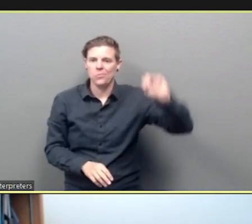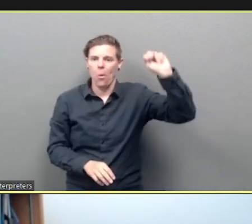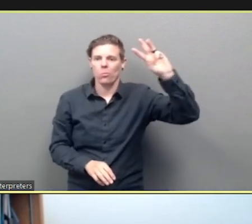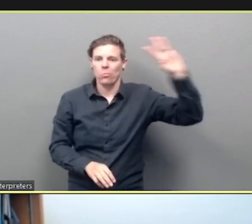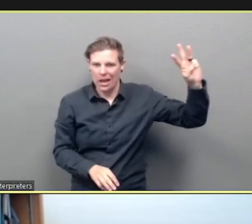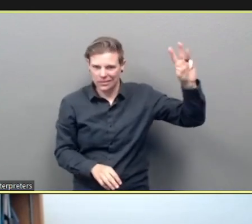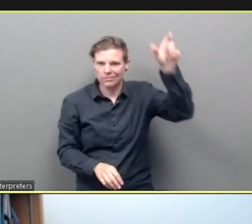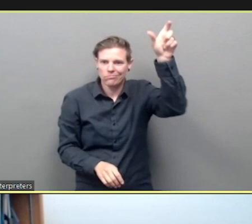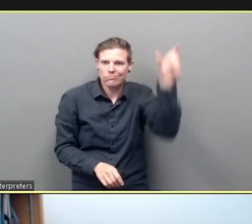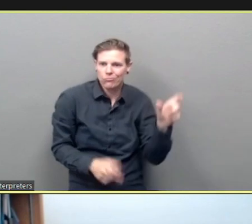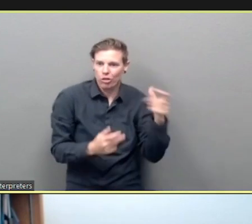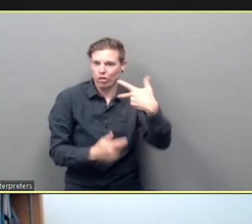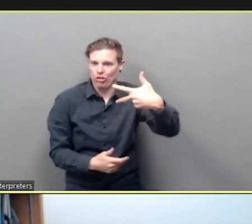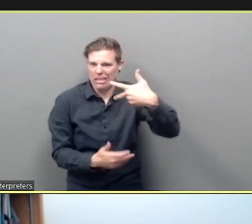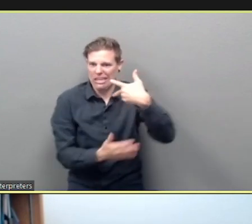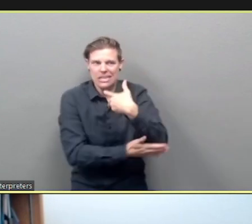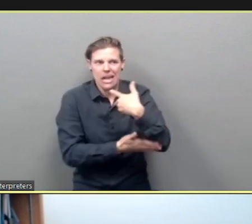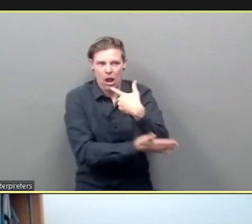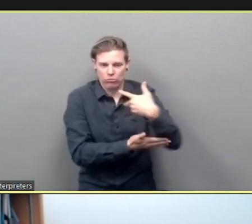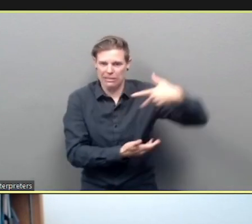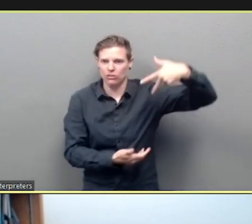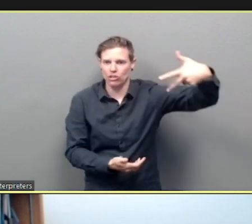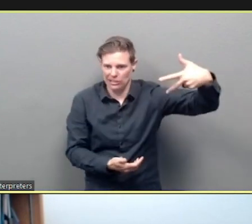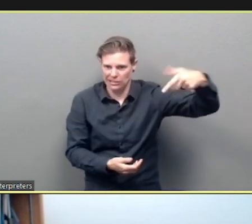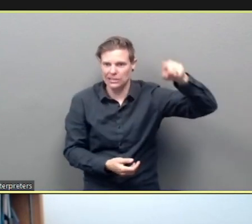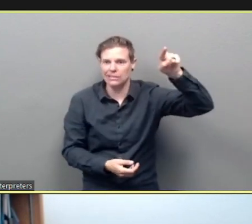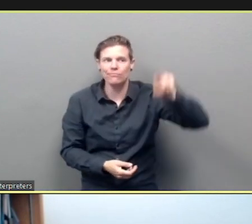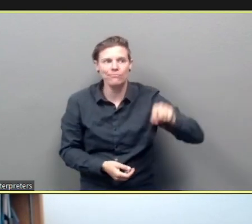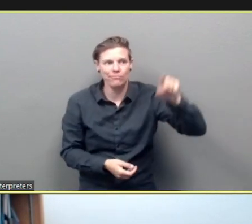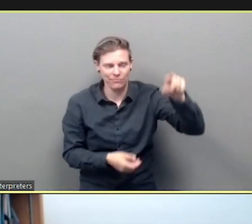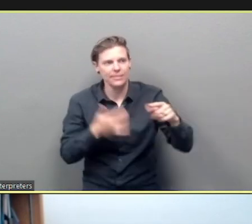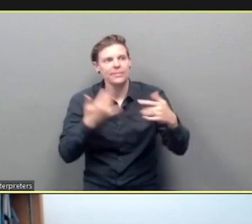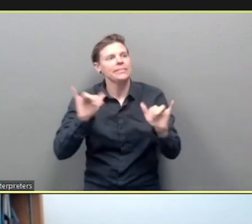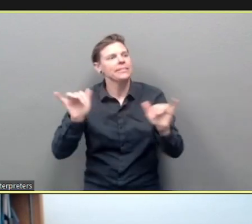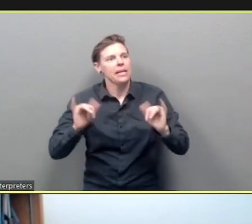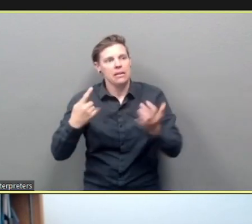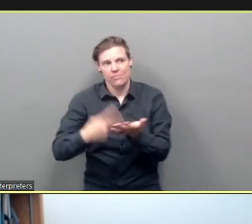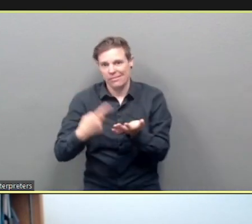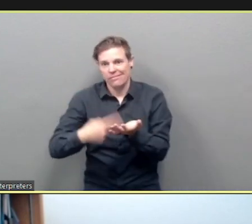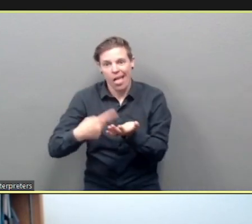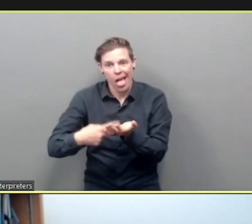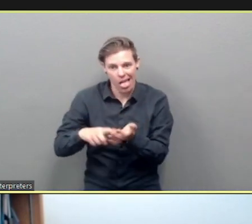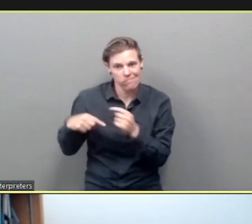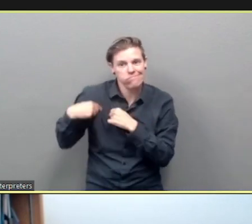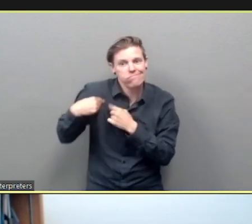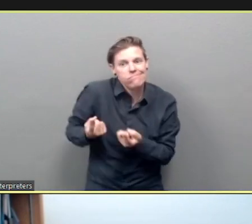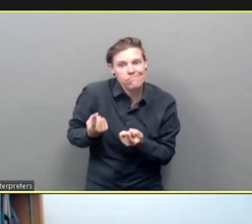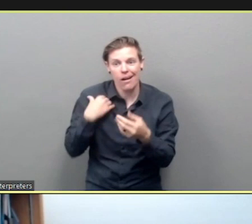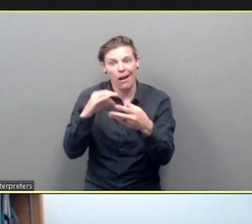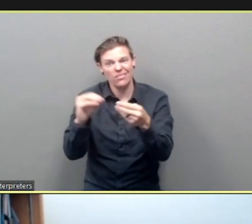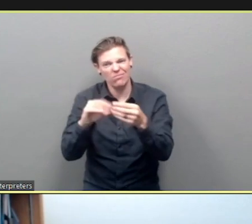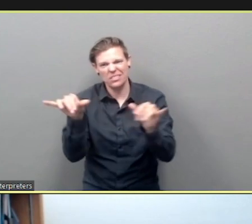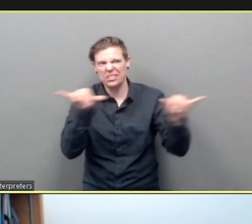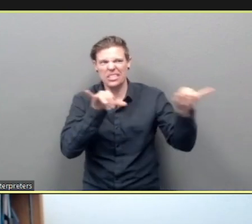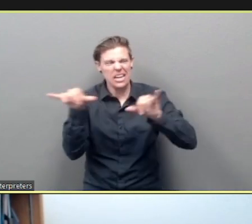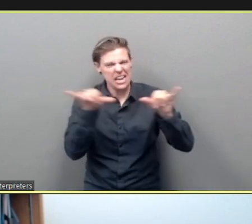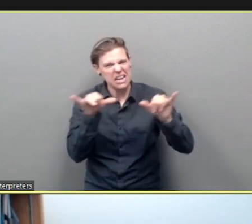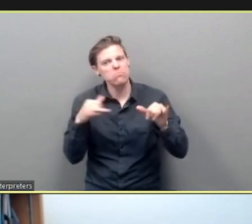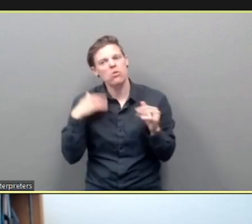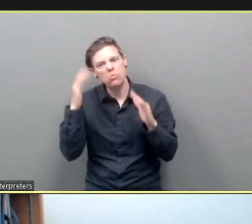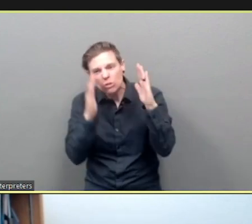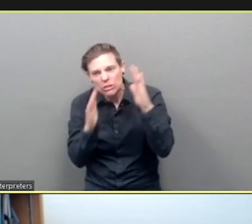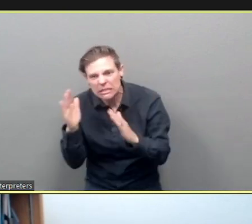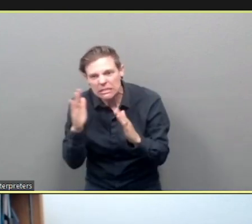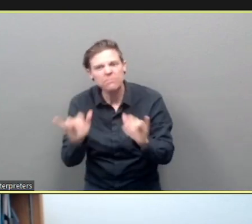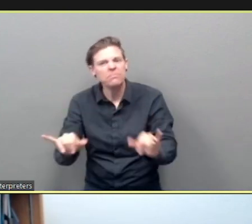region, which we have been talking about for some time now because it's extremely worrisome. And of course,